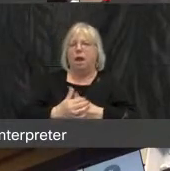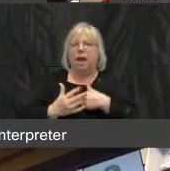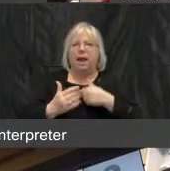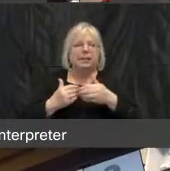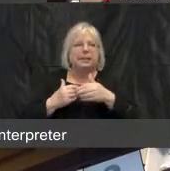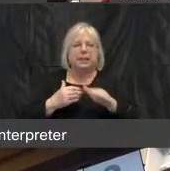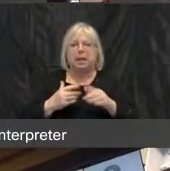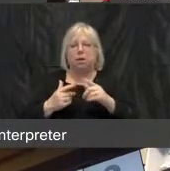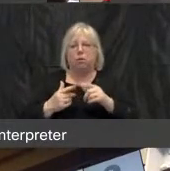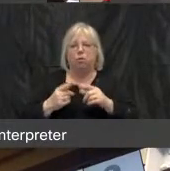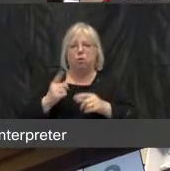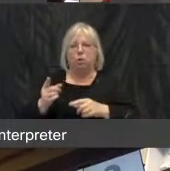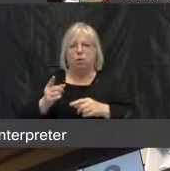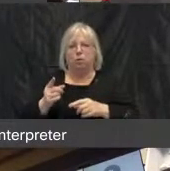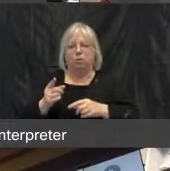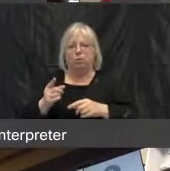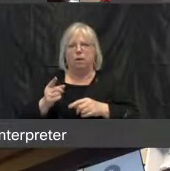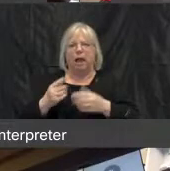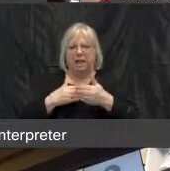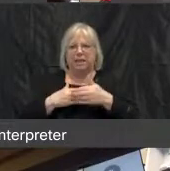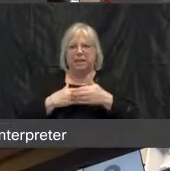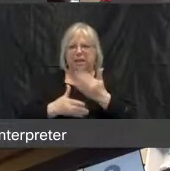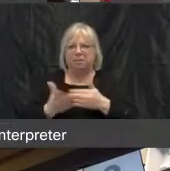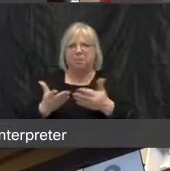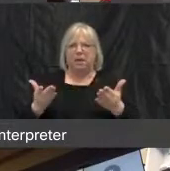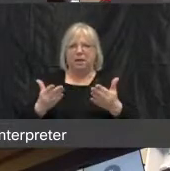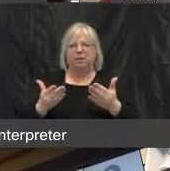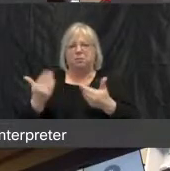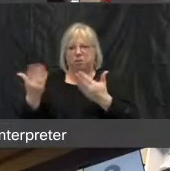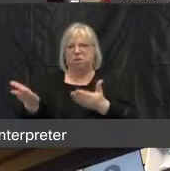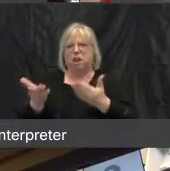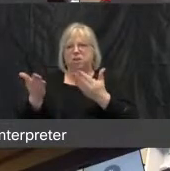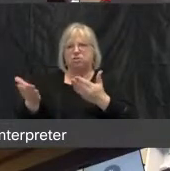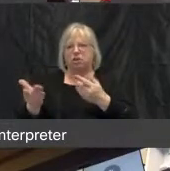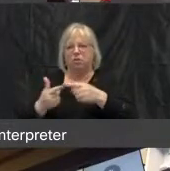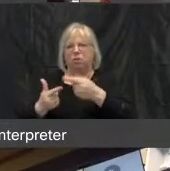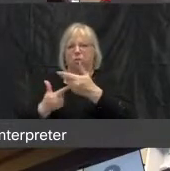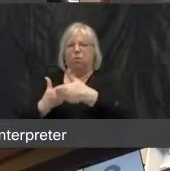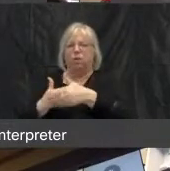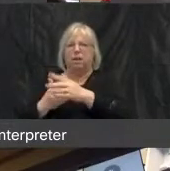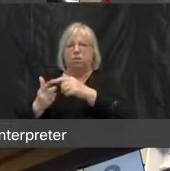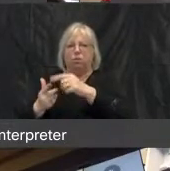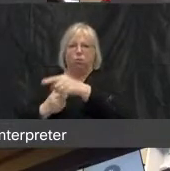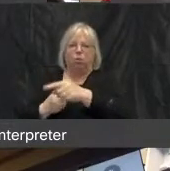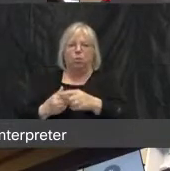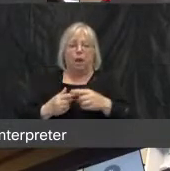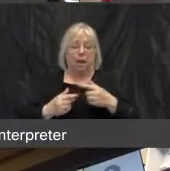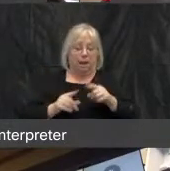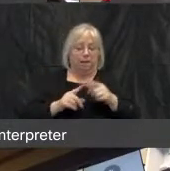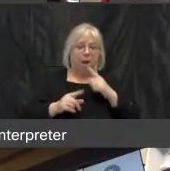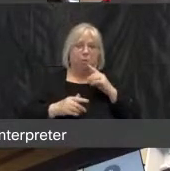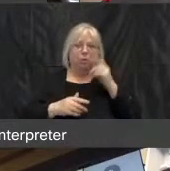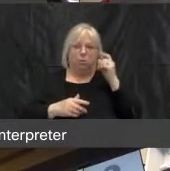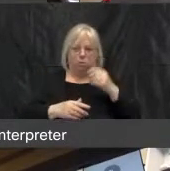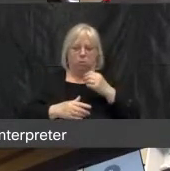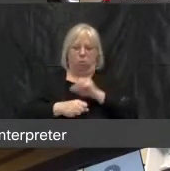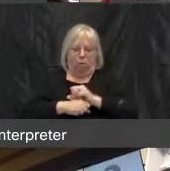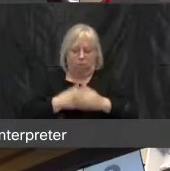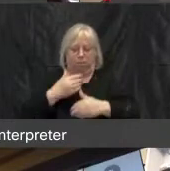I sent it to you. Oh, you did? Okay. Some suggestions. Yes, ma'am. As I was working through this,